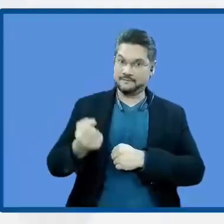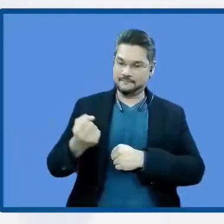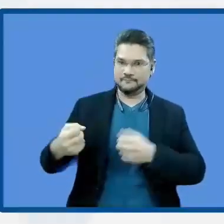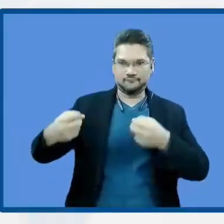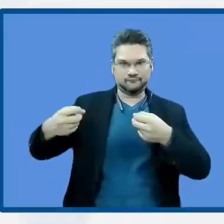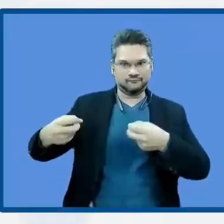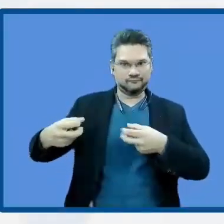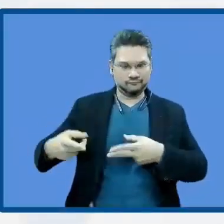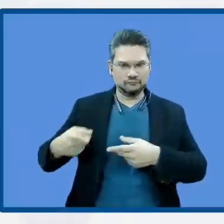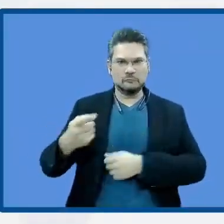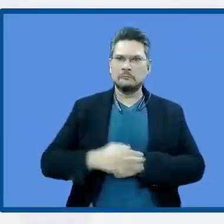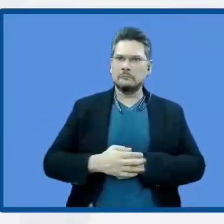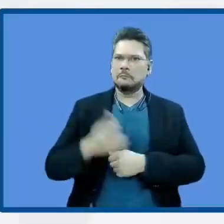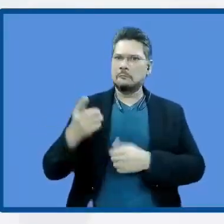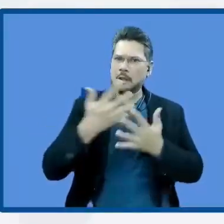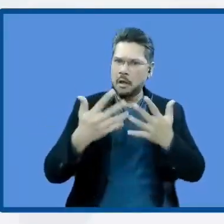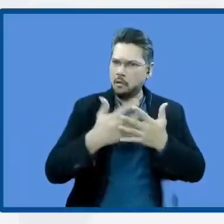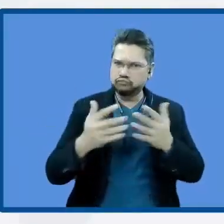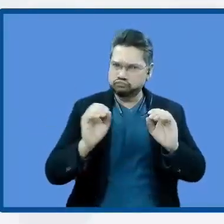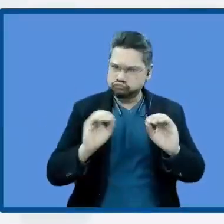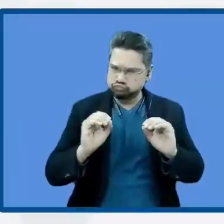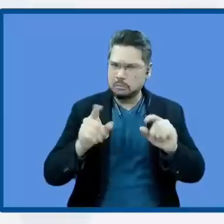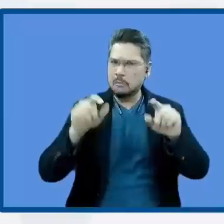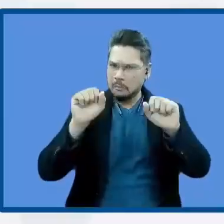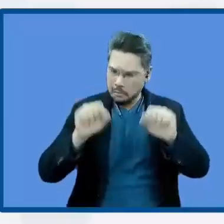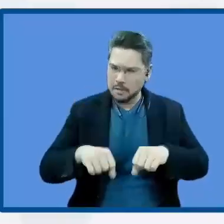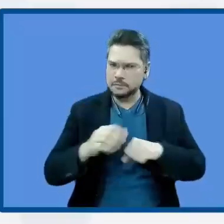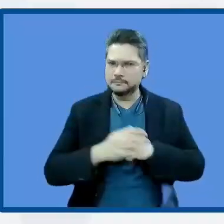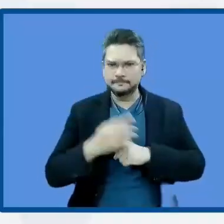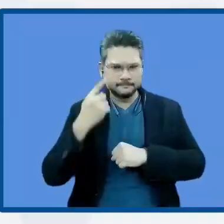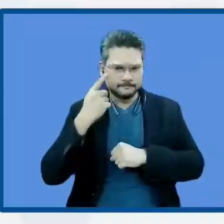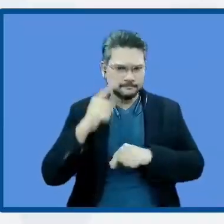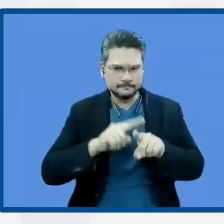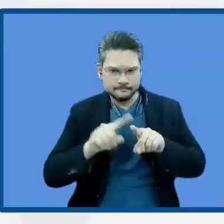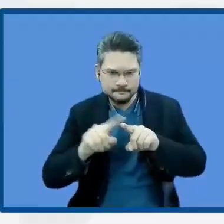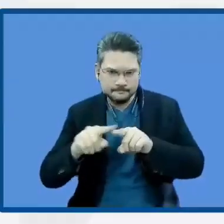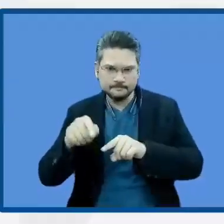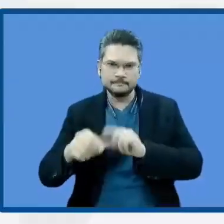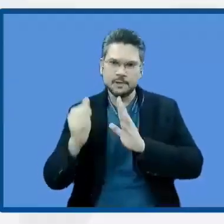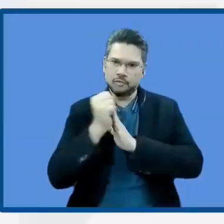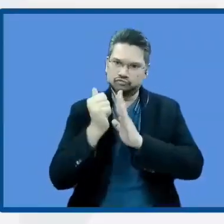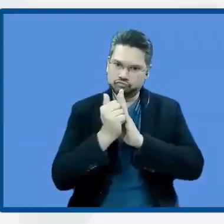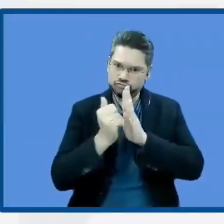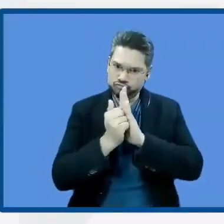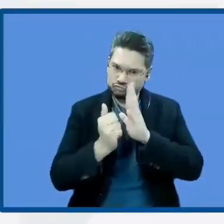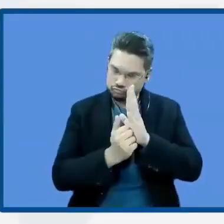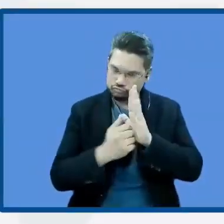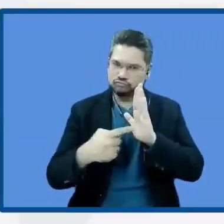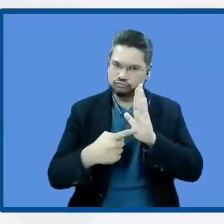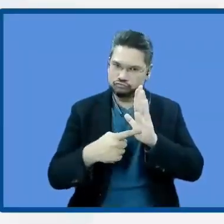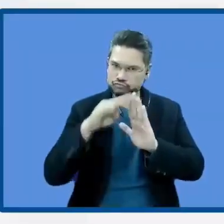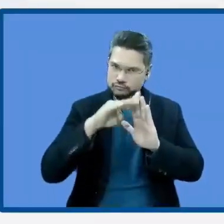can also review the different instances in the agenda by clicking on the